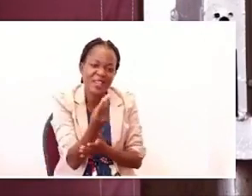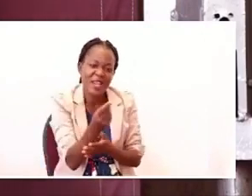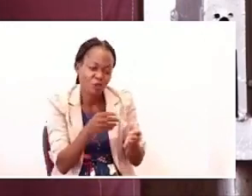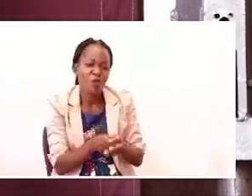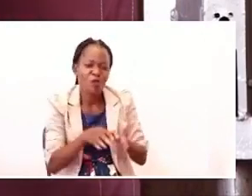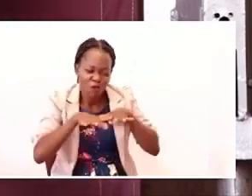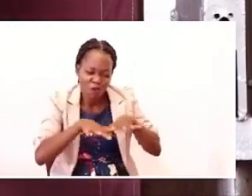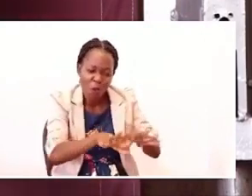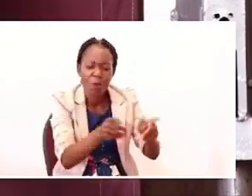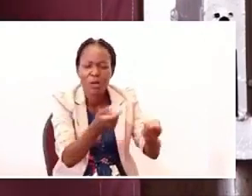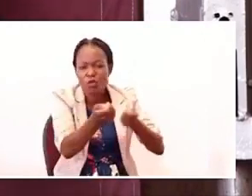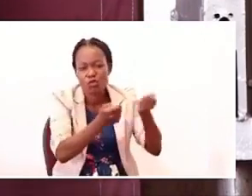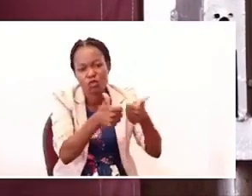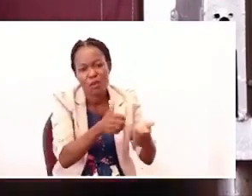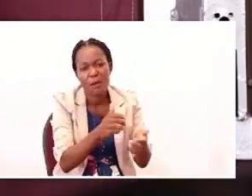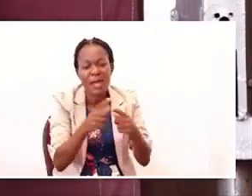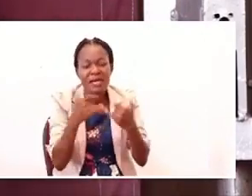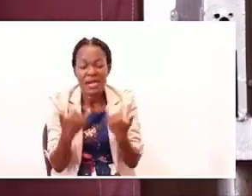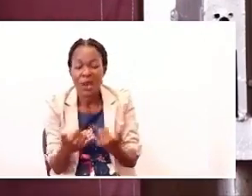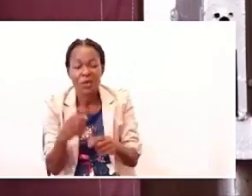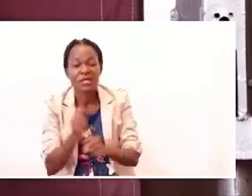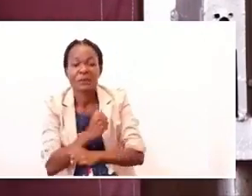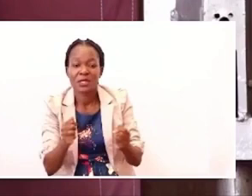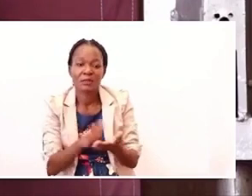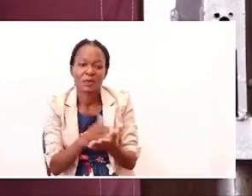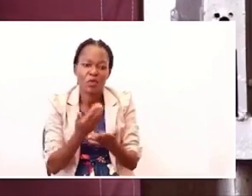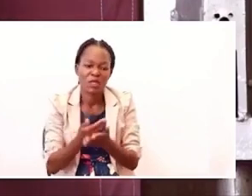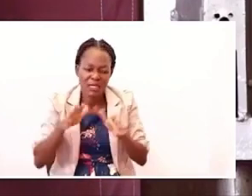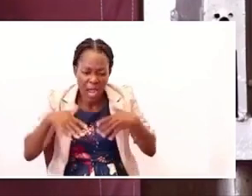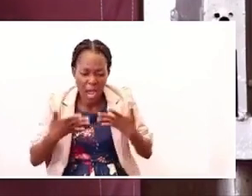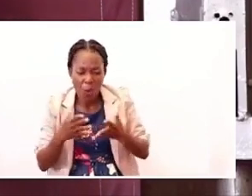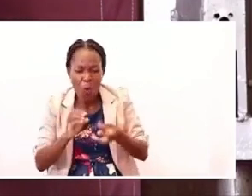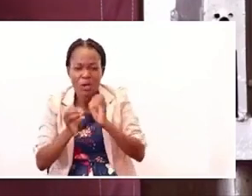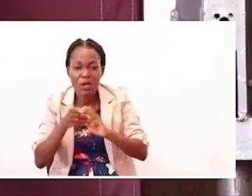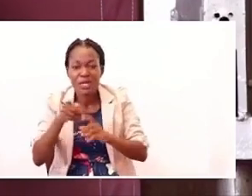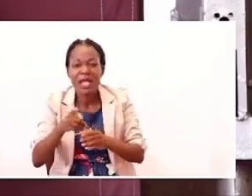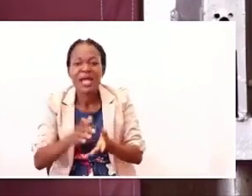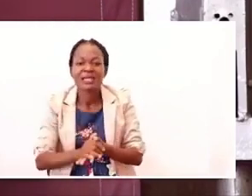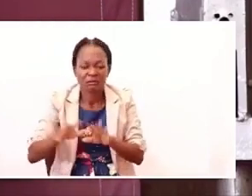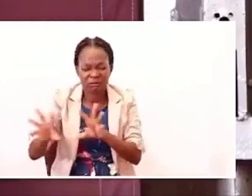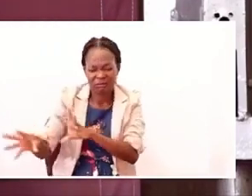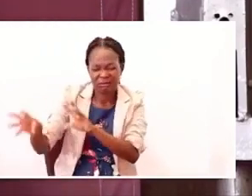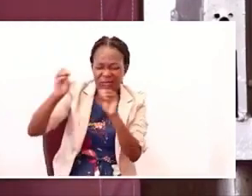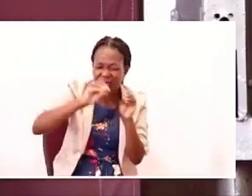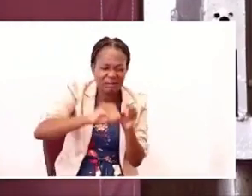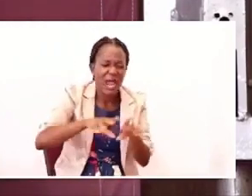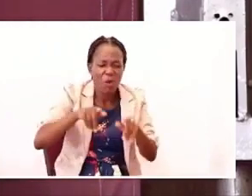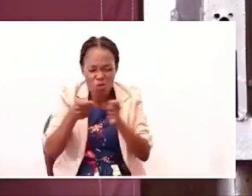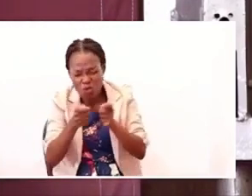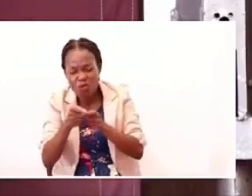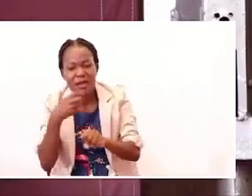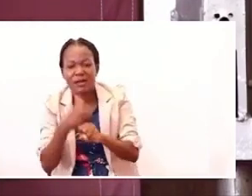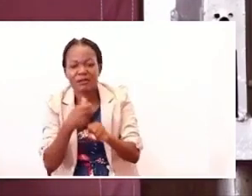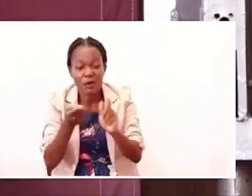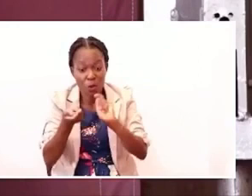because the model is structured in order to entrench the operations of transnational corporations.